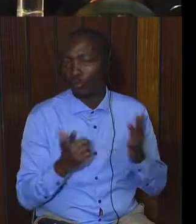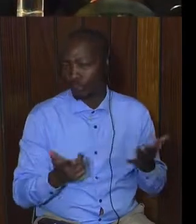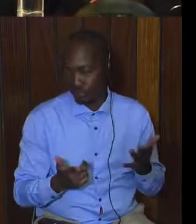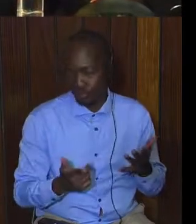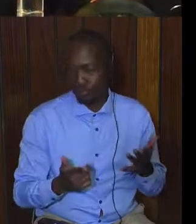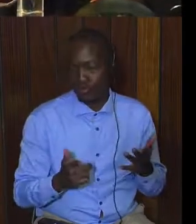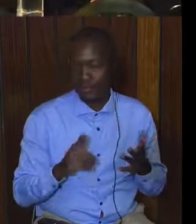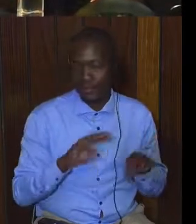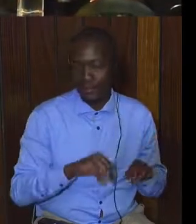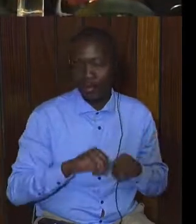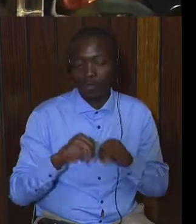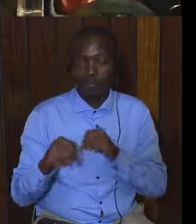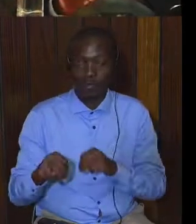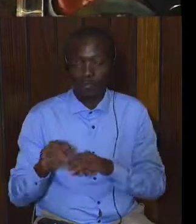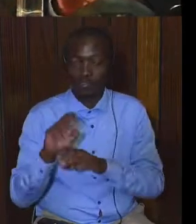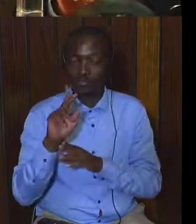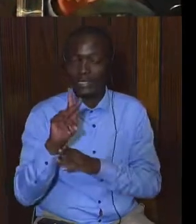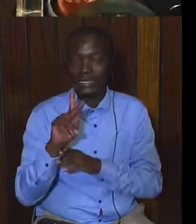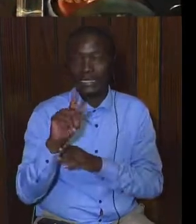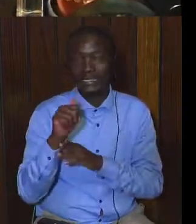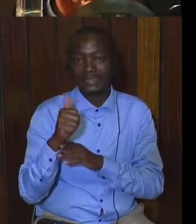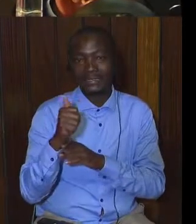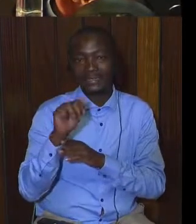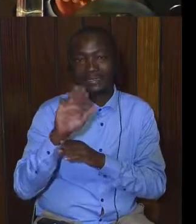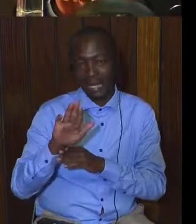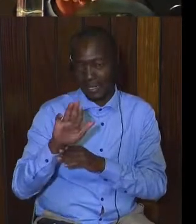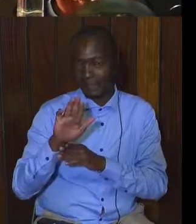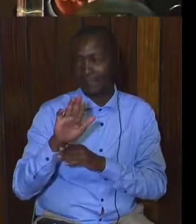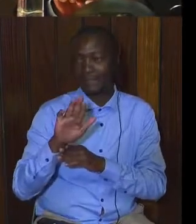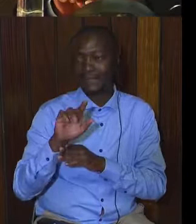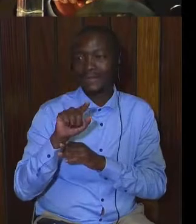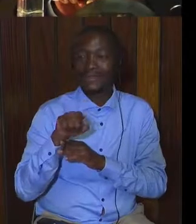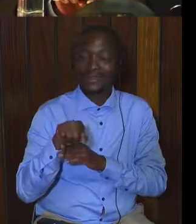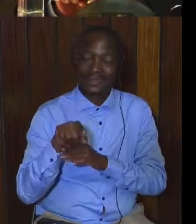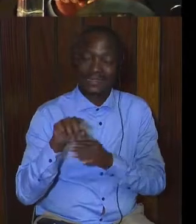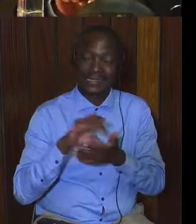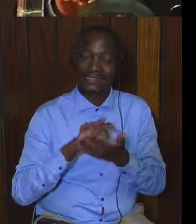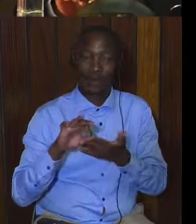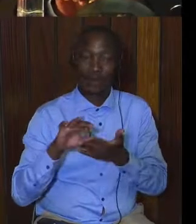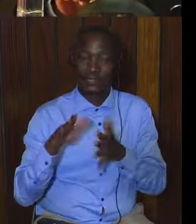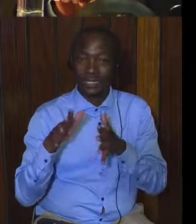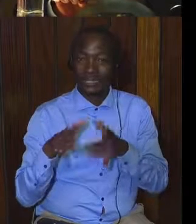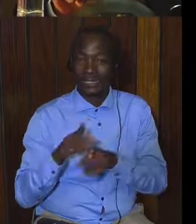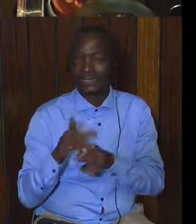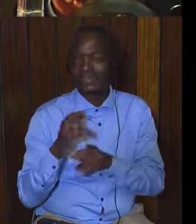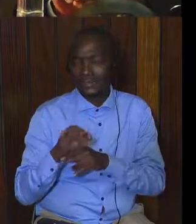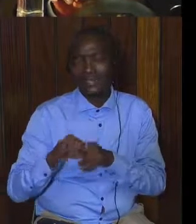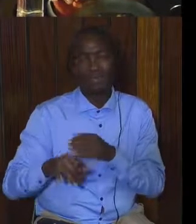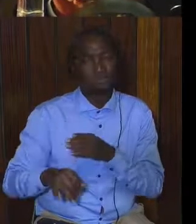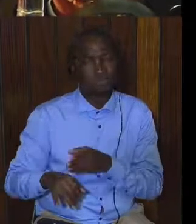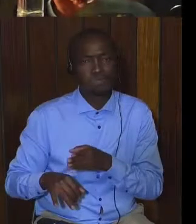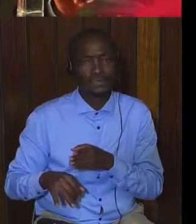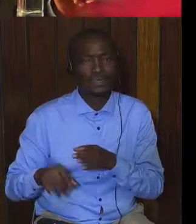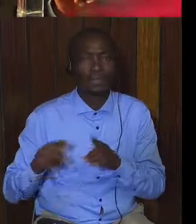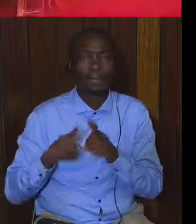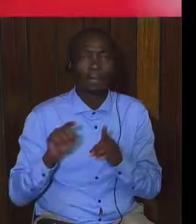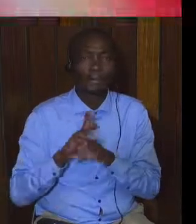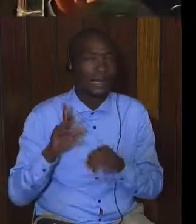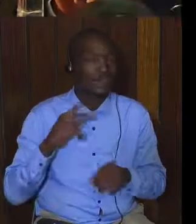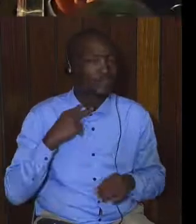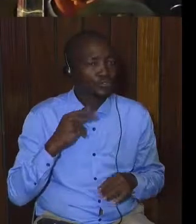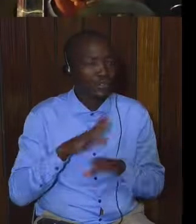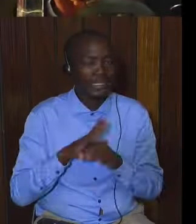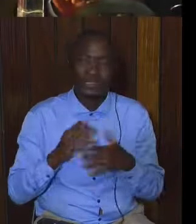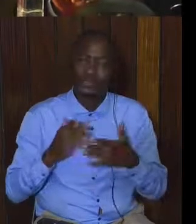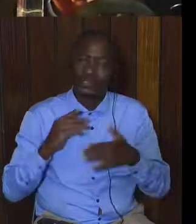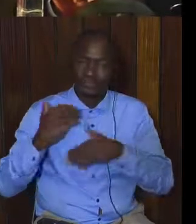moving again to the K69. The K69, the contractor is still on site, but unfortunately we are heading